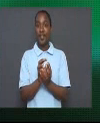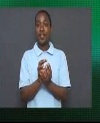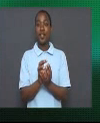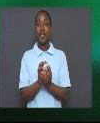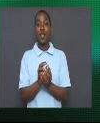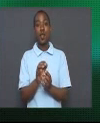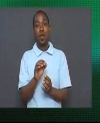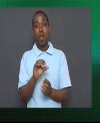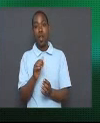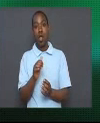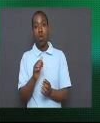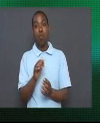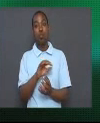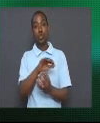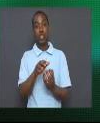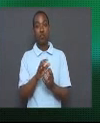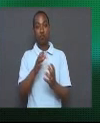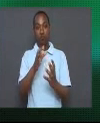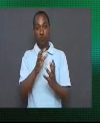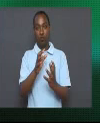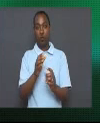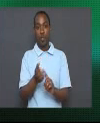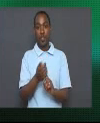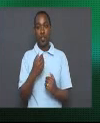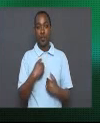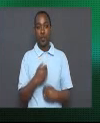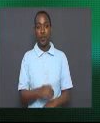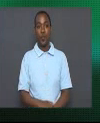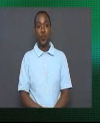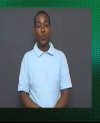on cans or packages of food.